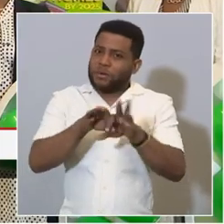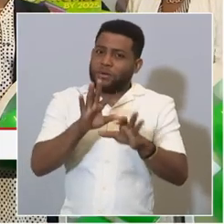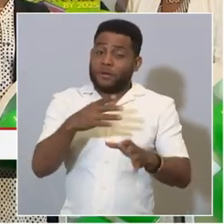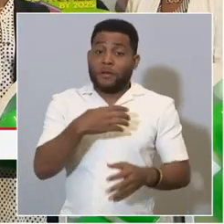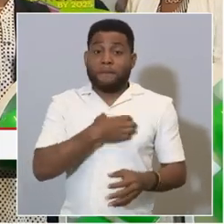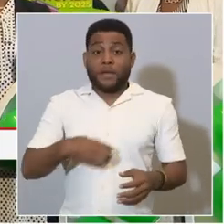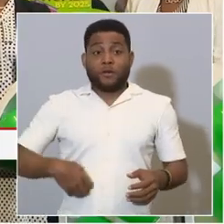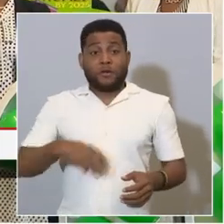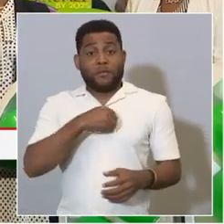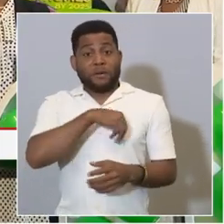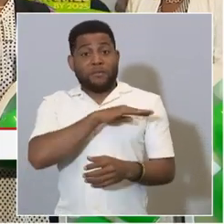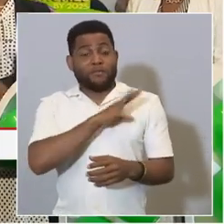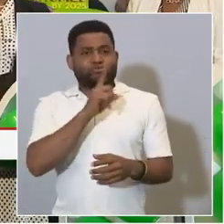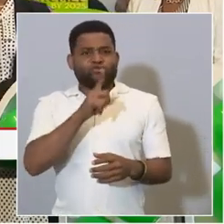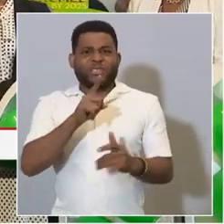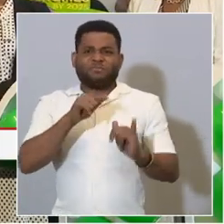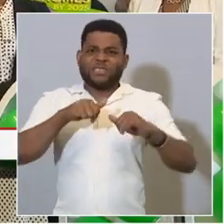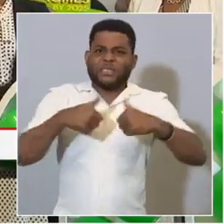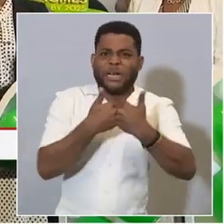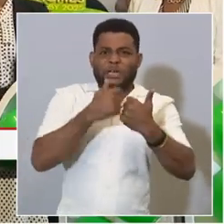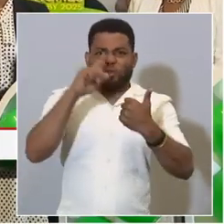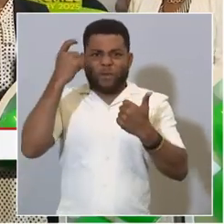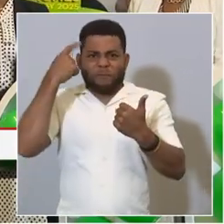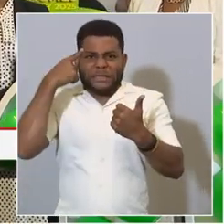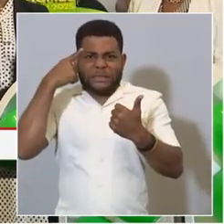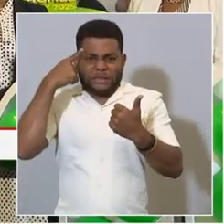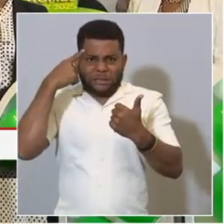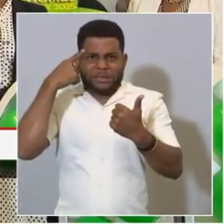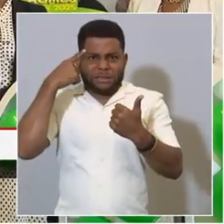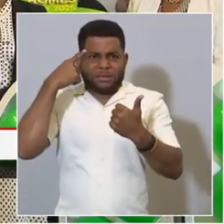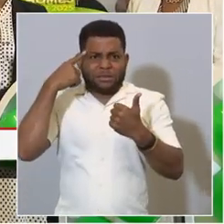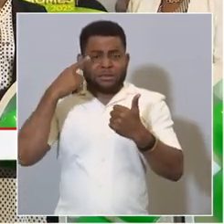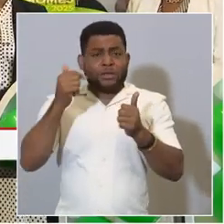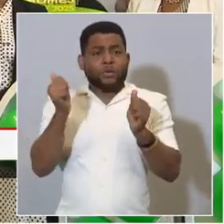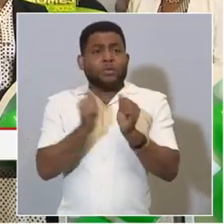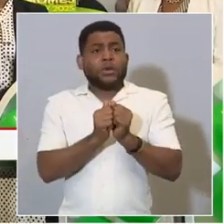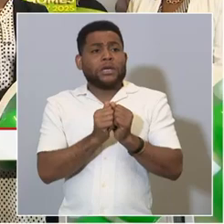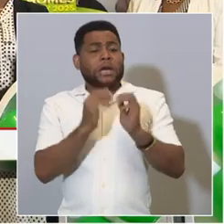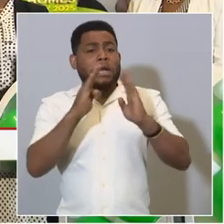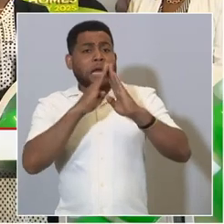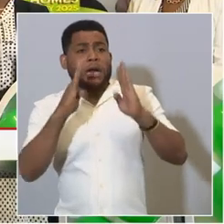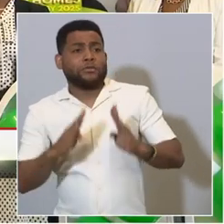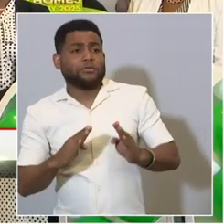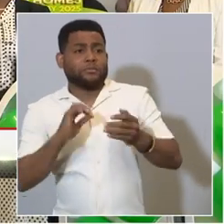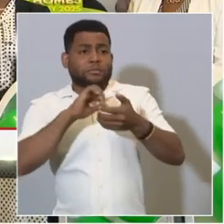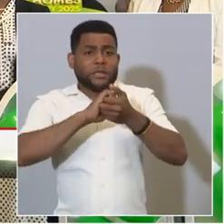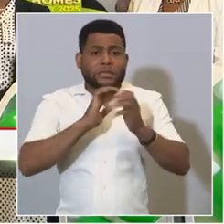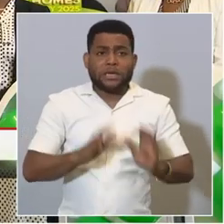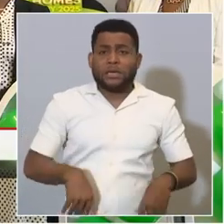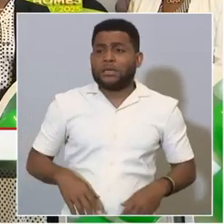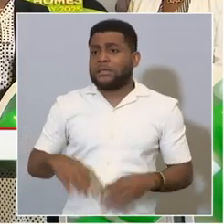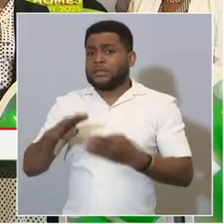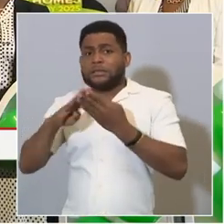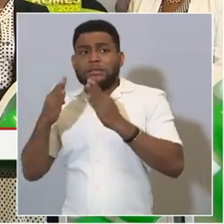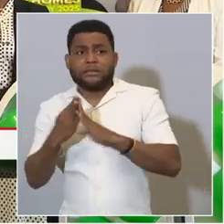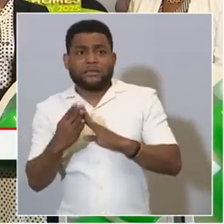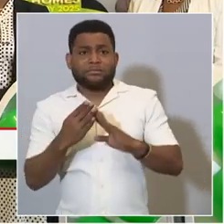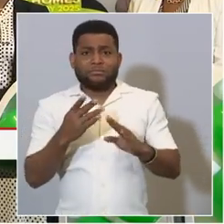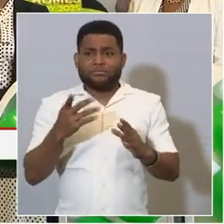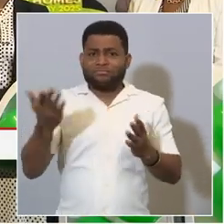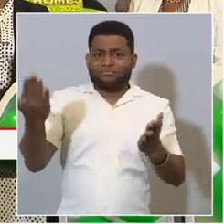government, together with the city's housing partners, to think big about how we deliver more affordable housing for our